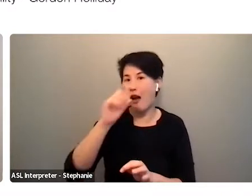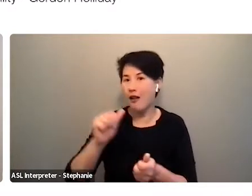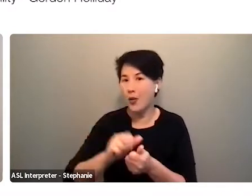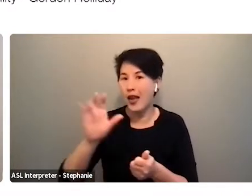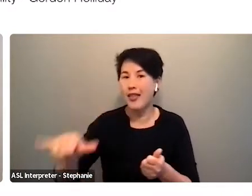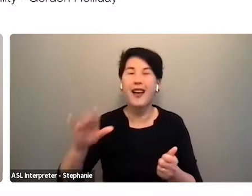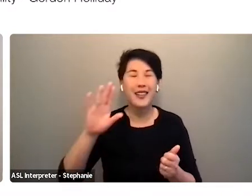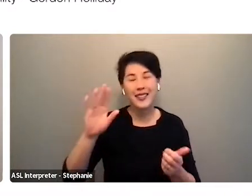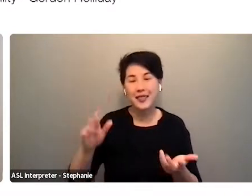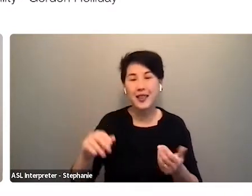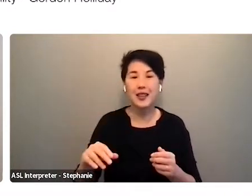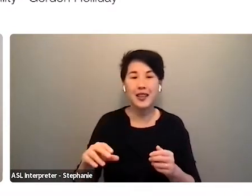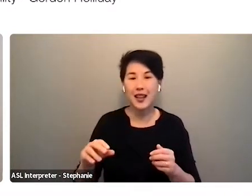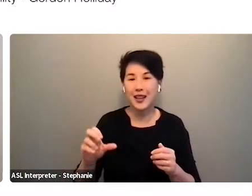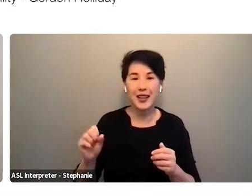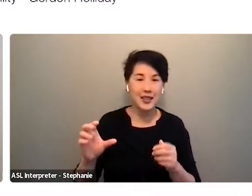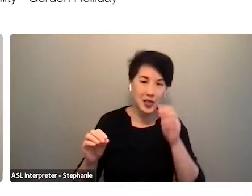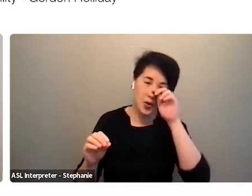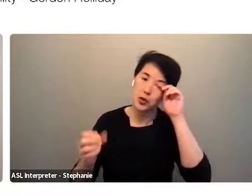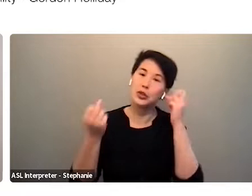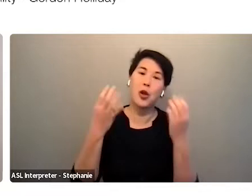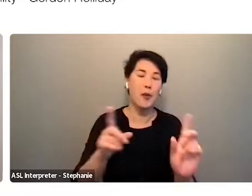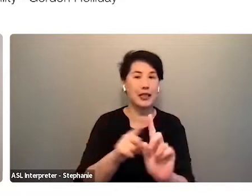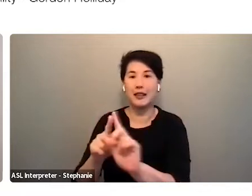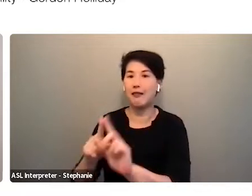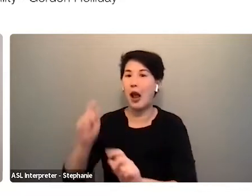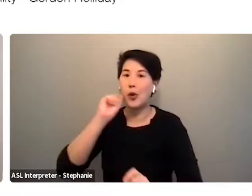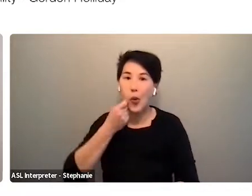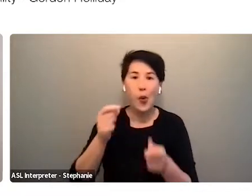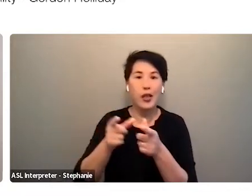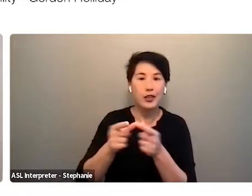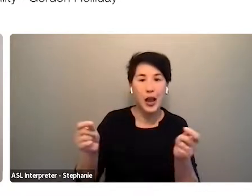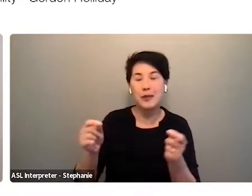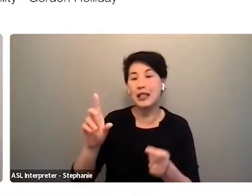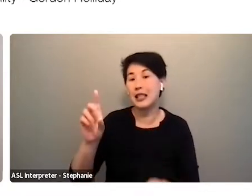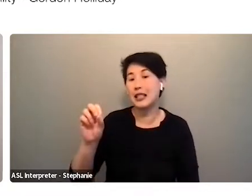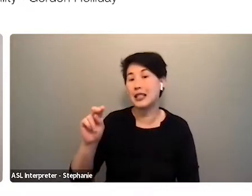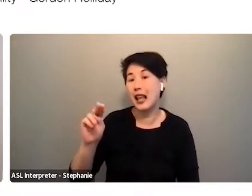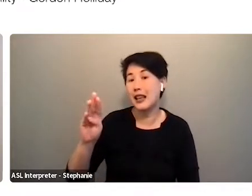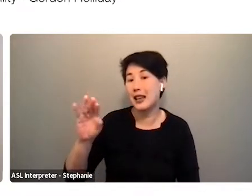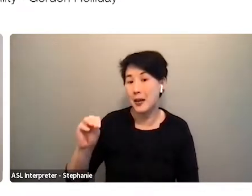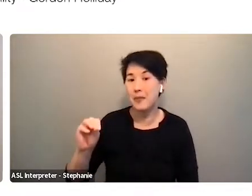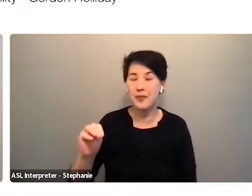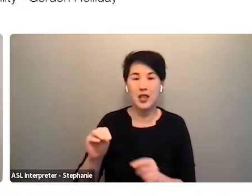and Ibisu, just so many different really cool Japanese denim brands. I wanted